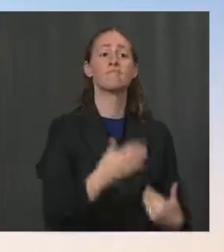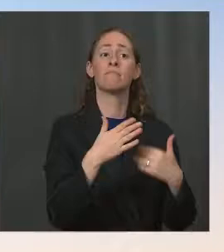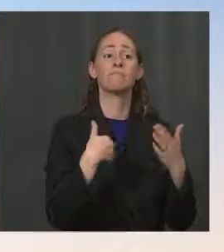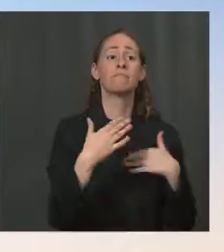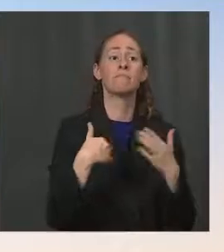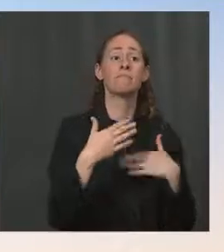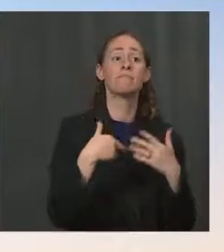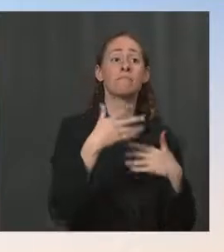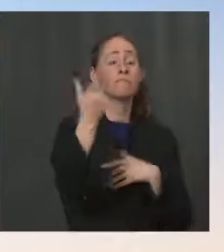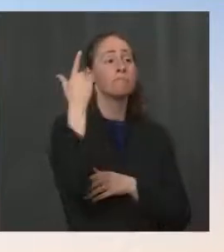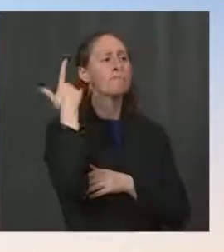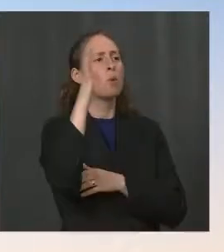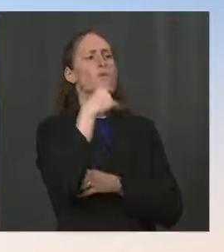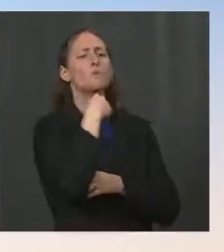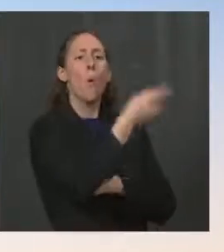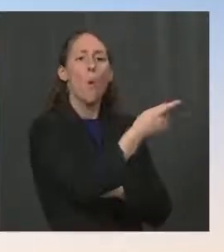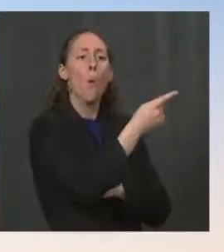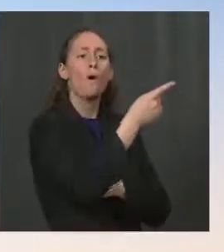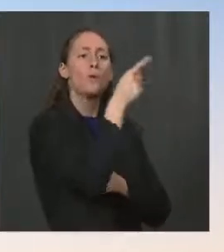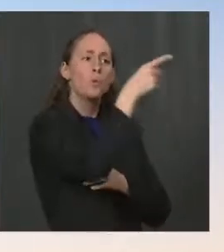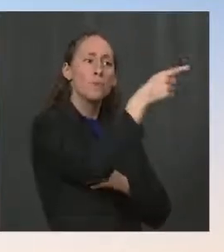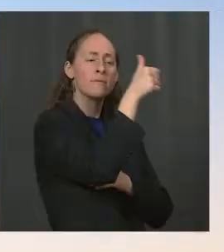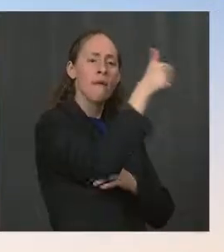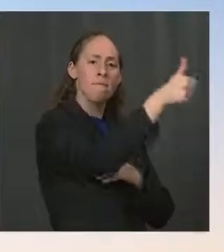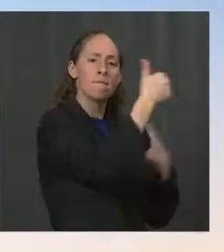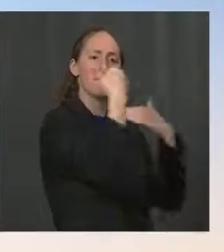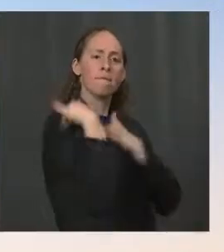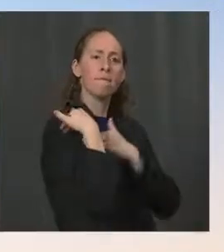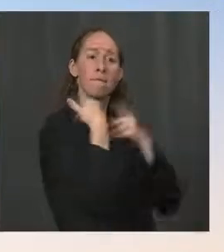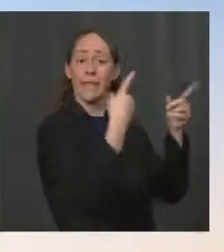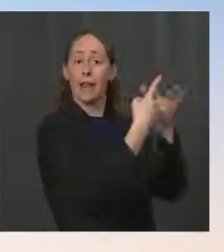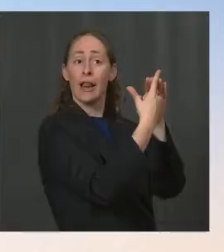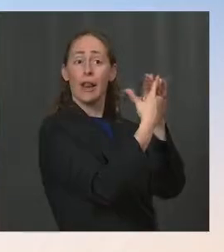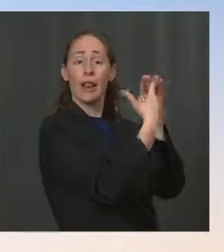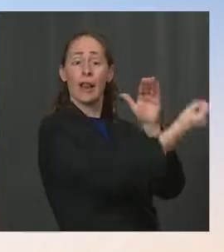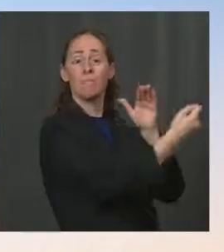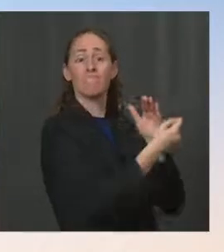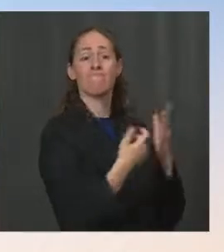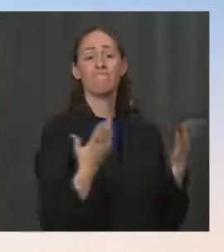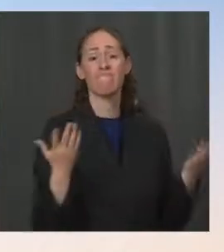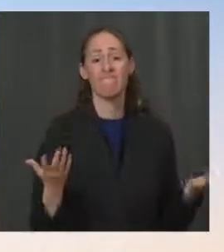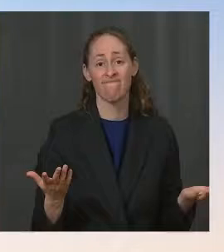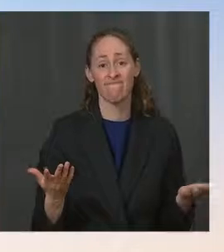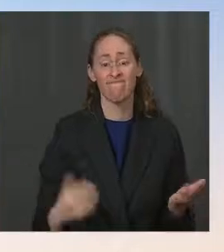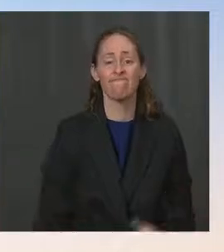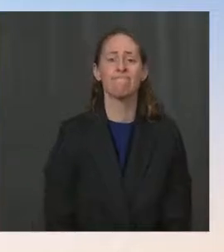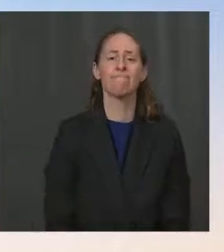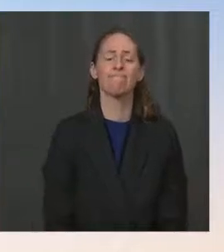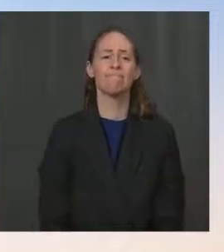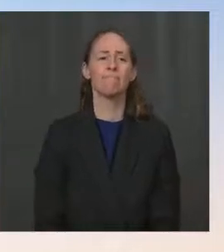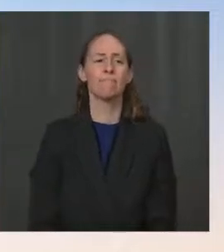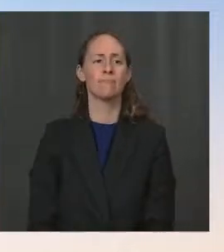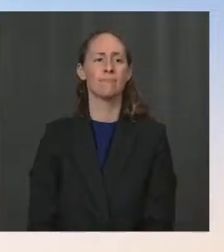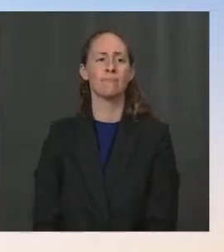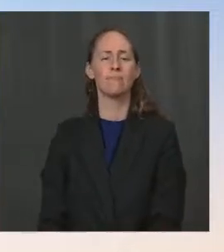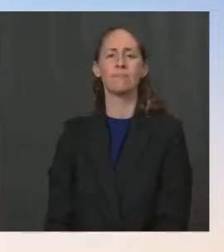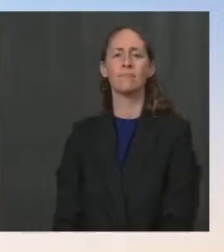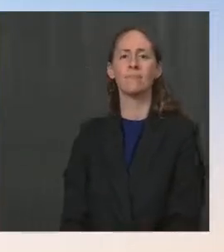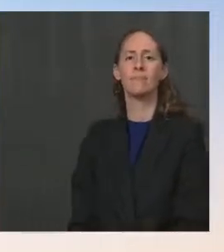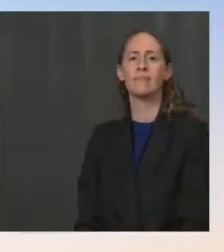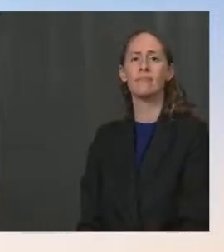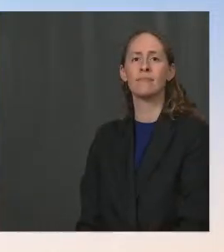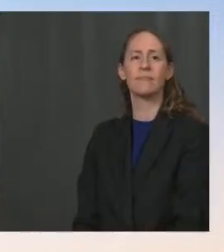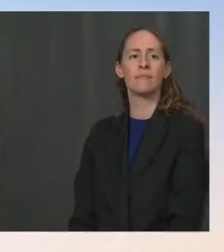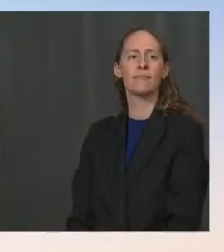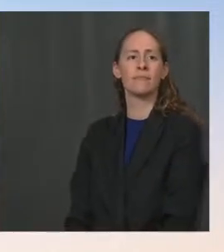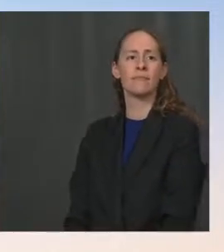country. And that's something he said at a press conference in July in public forum as well. Go ahead. By my math, we're just shy of 48 hours since the Thank last.